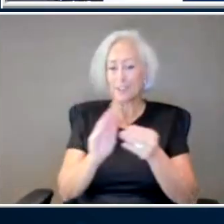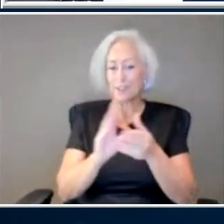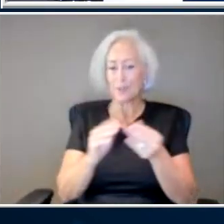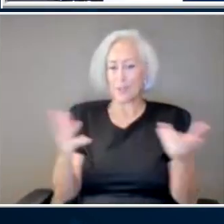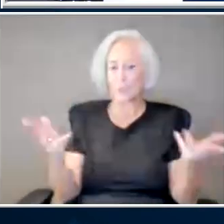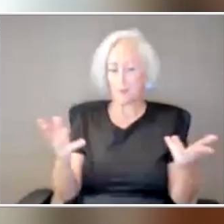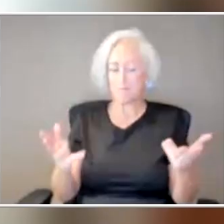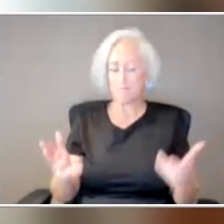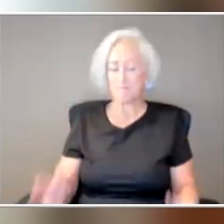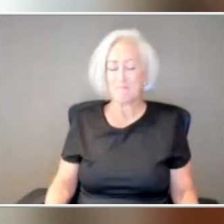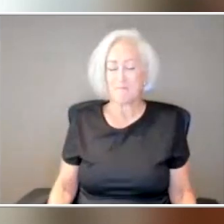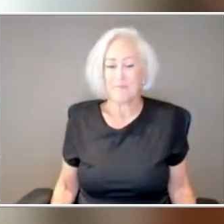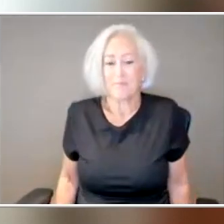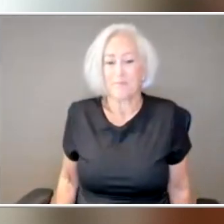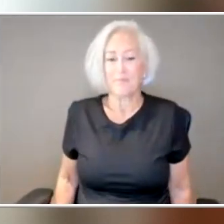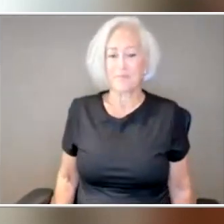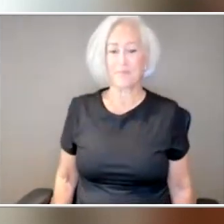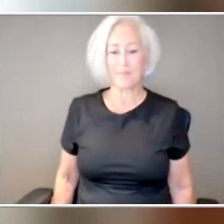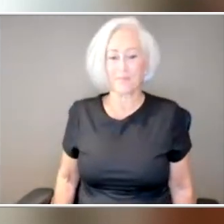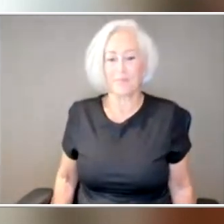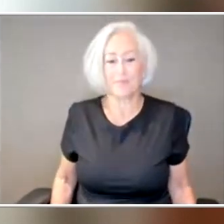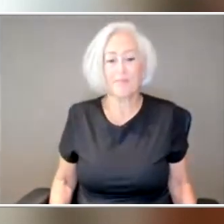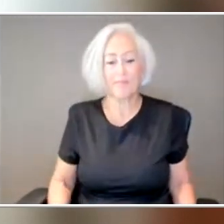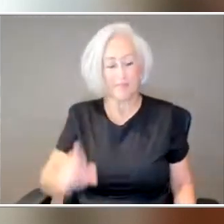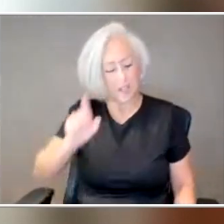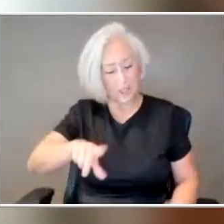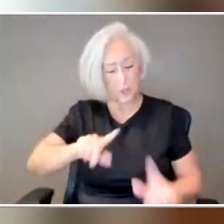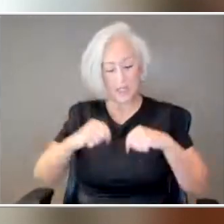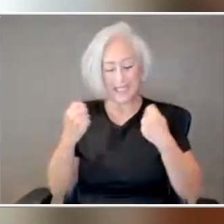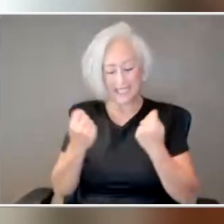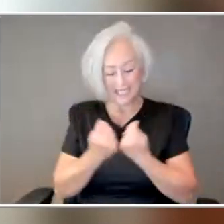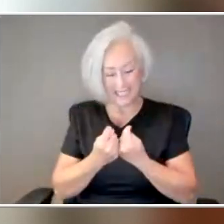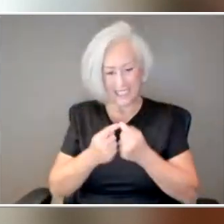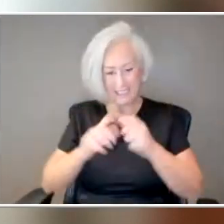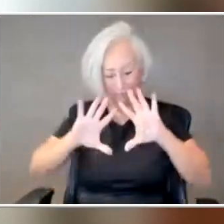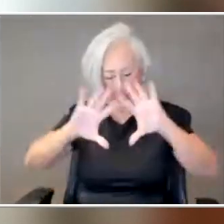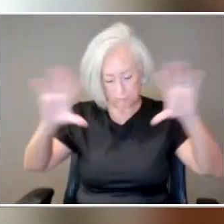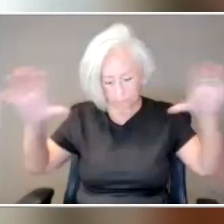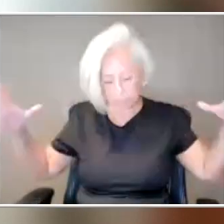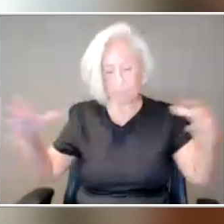with? That it takes a team and a village, right, to